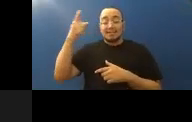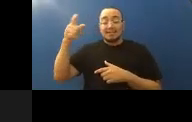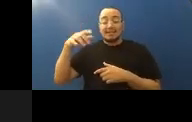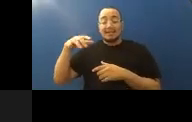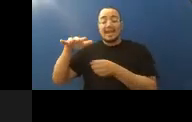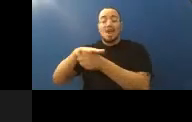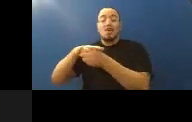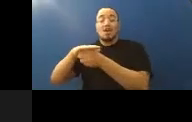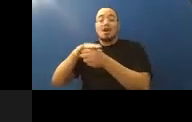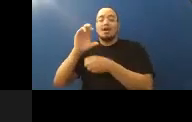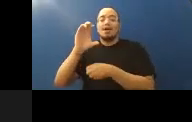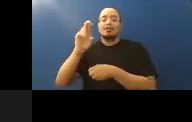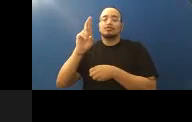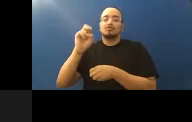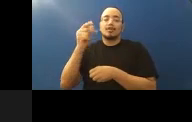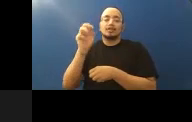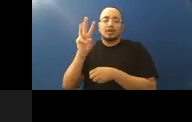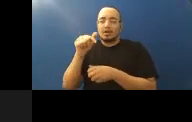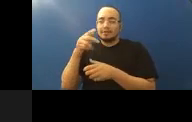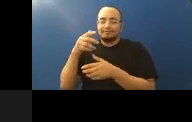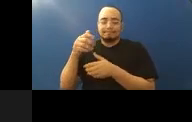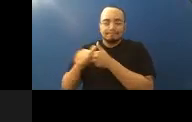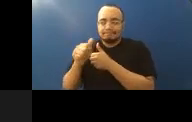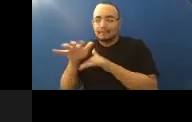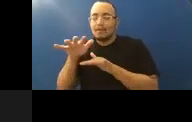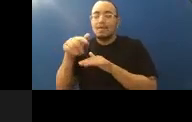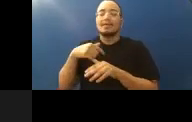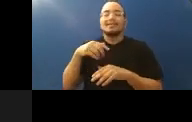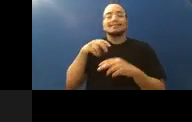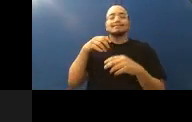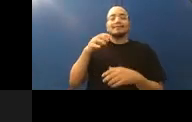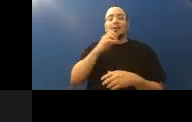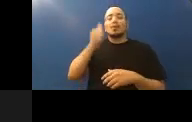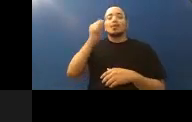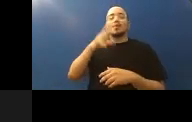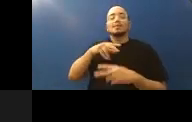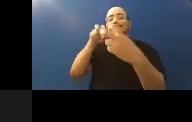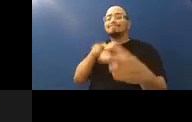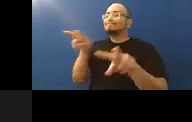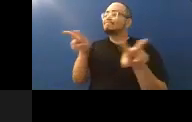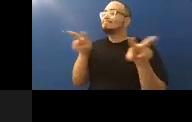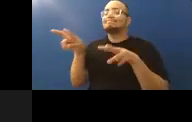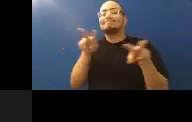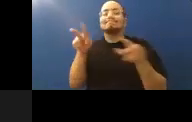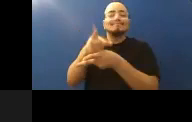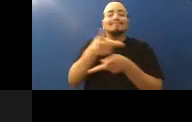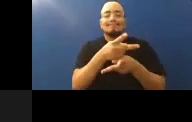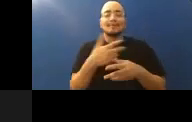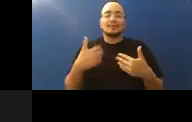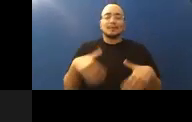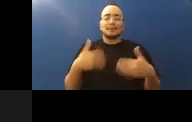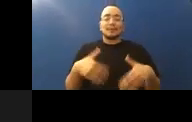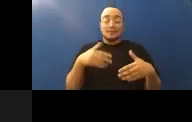So what Melina was talking about was like community safety looked and felt very different